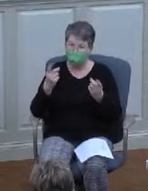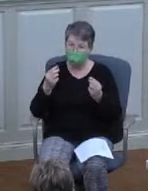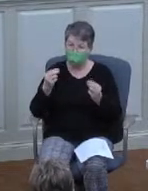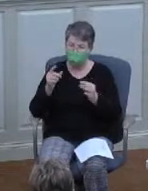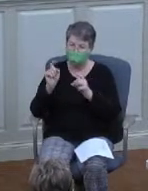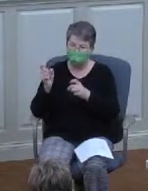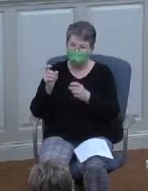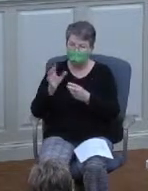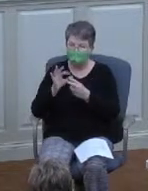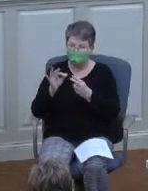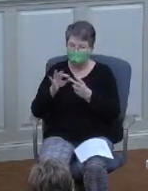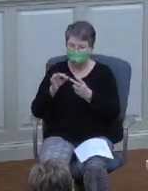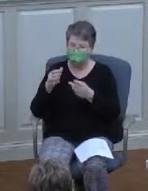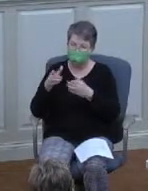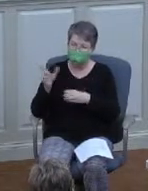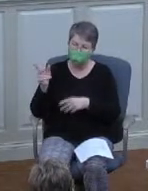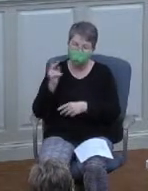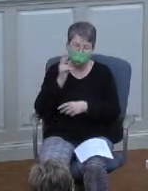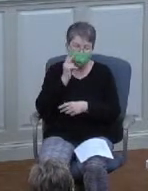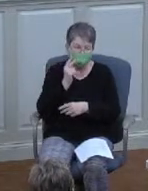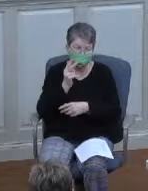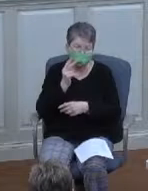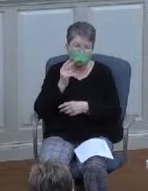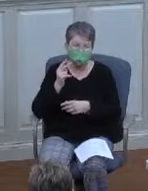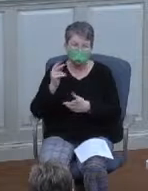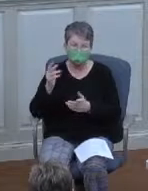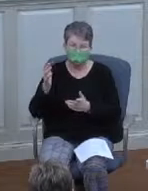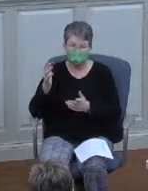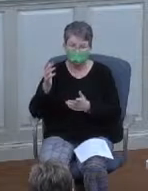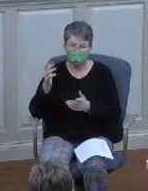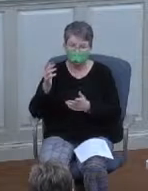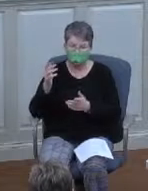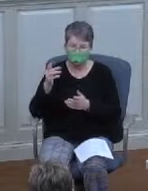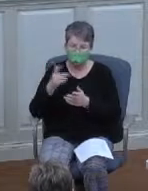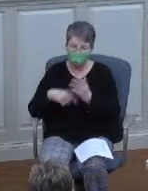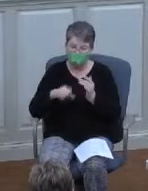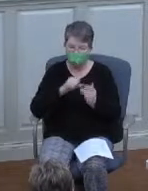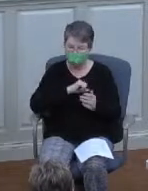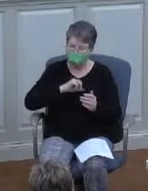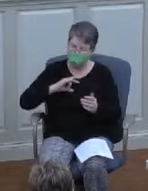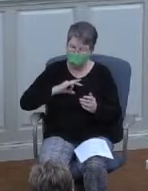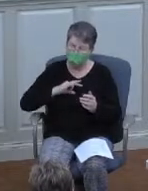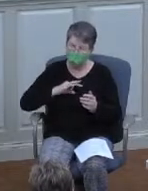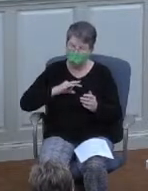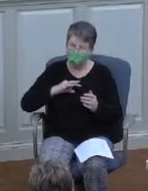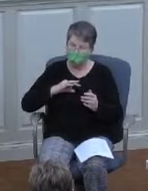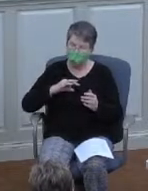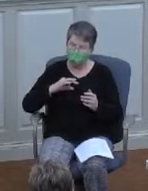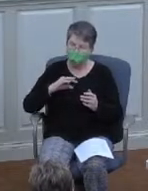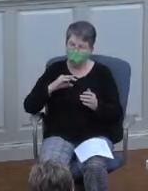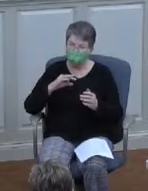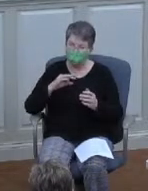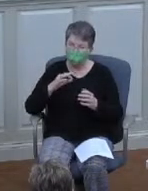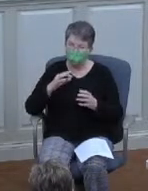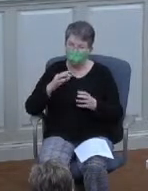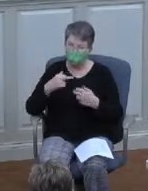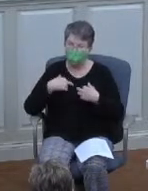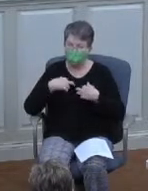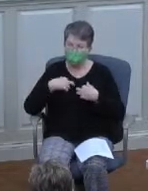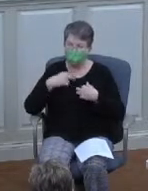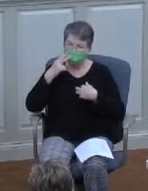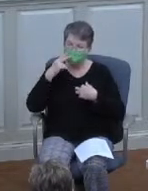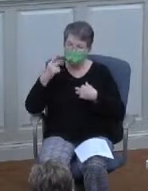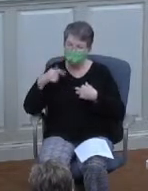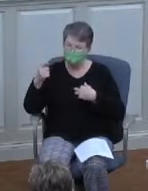you options and let you see what staff has gotten to is what we think is best, and that way you have a